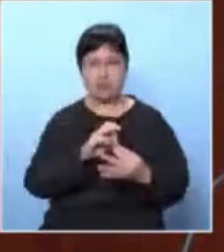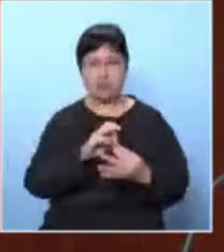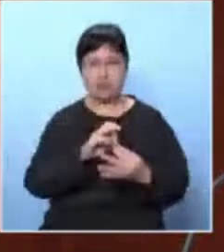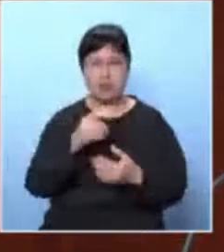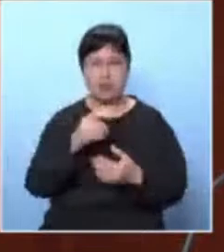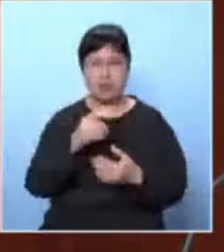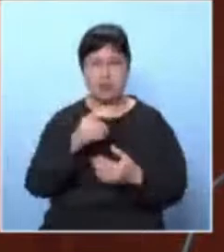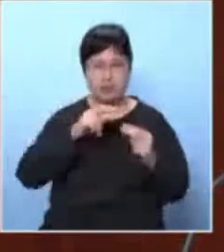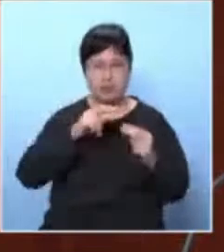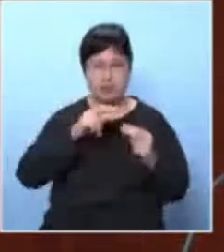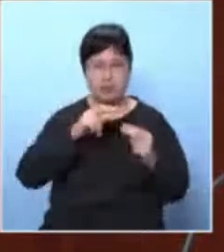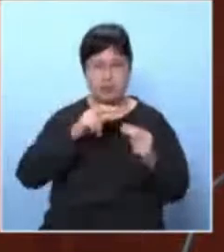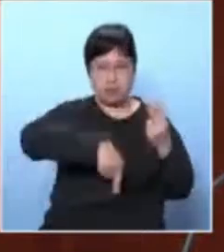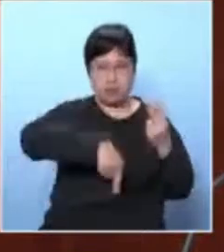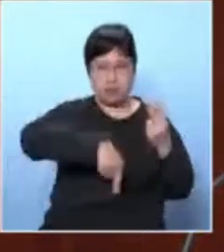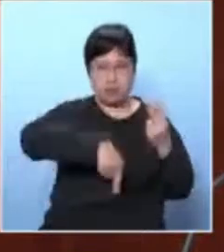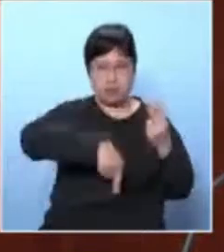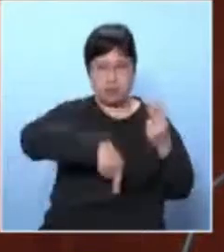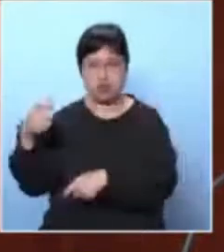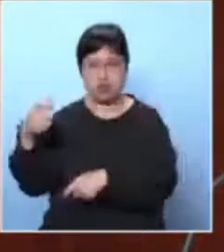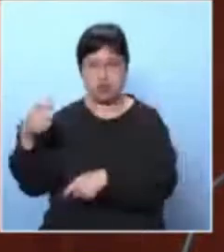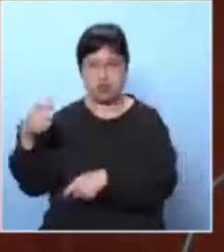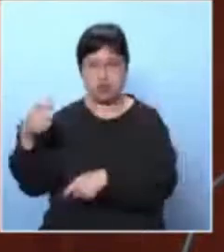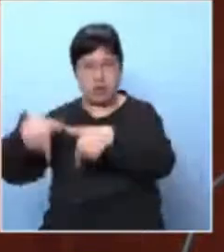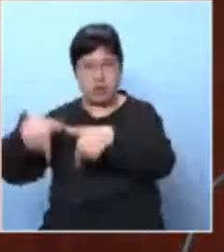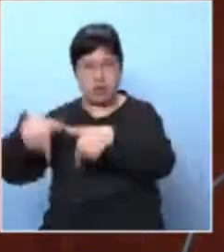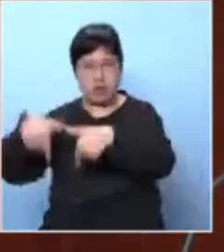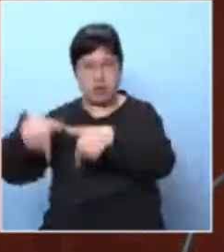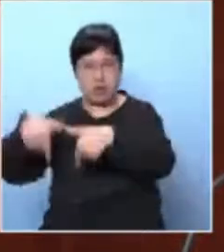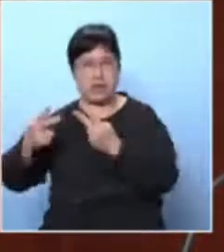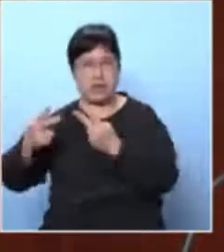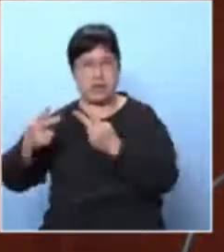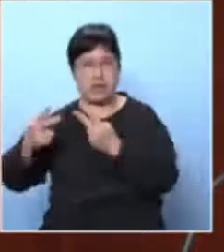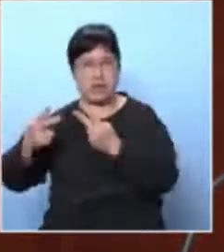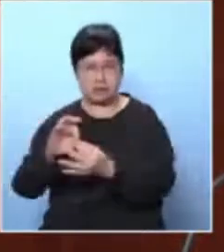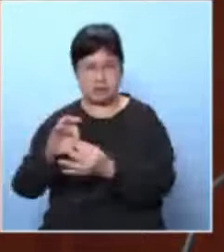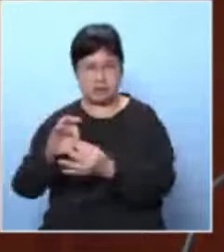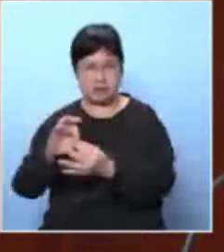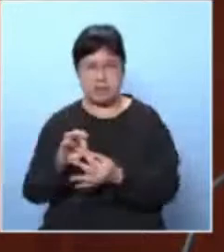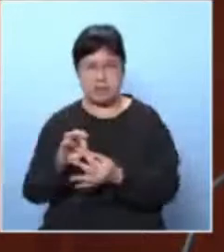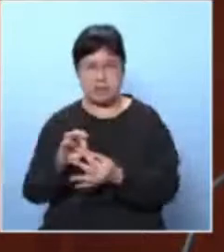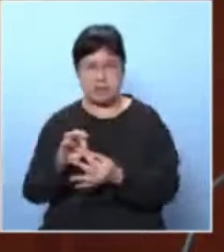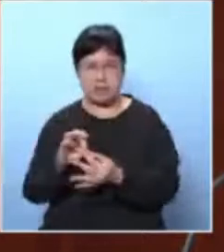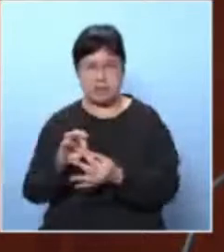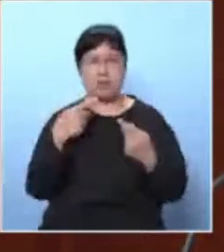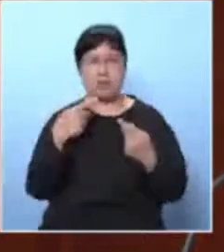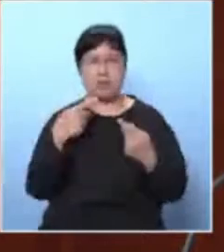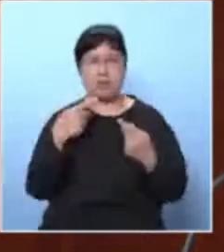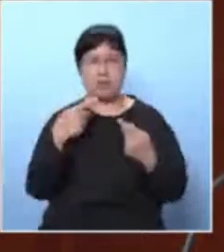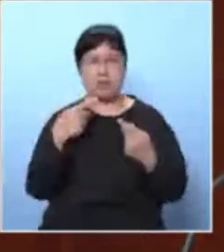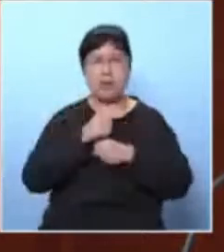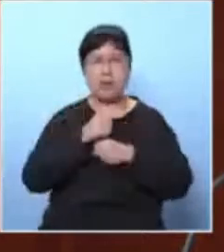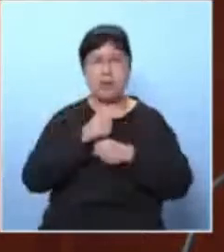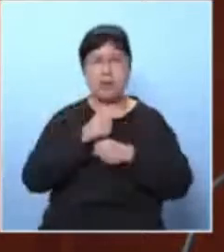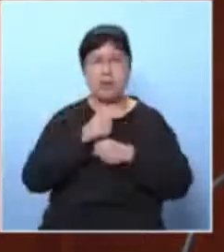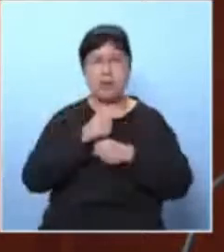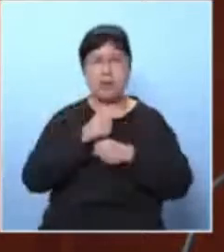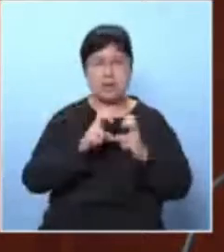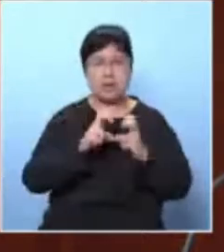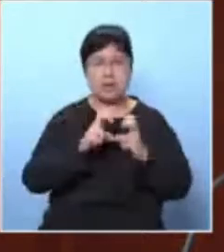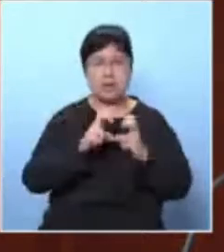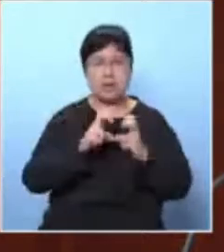to provide connections to the Tuen Ma Line, the light rail, and major public transport interchanges.